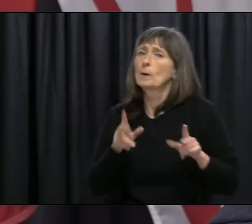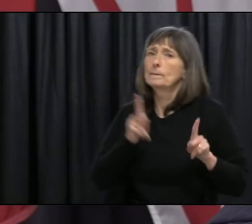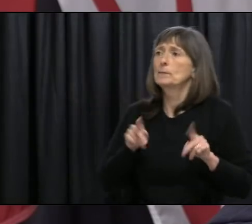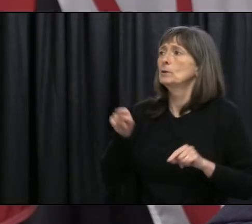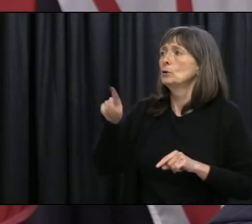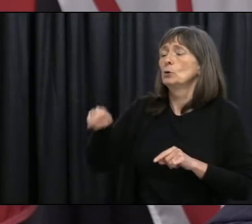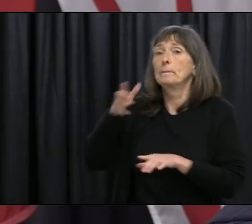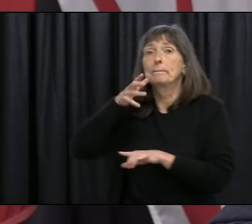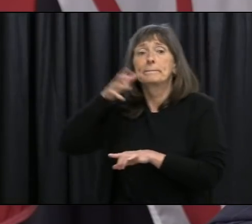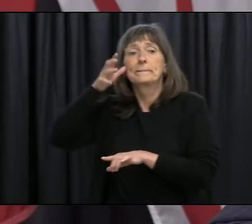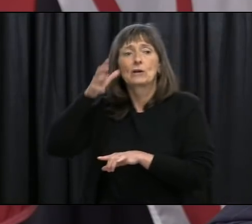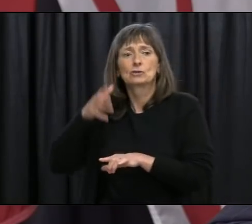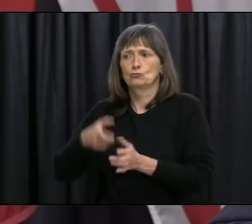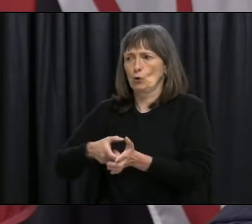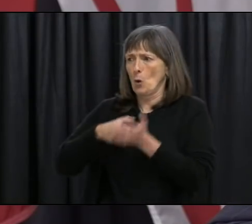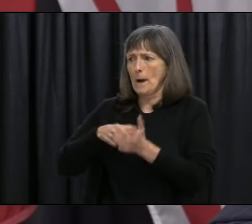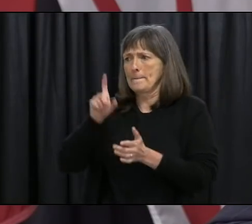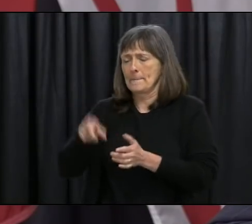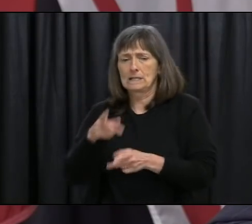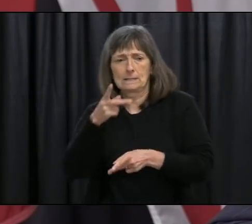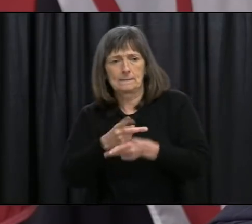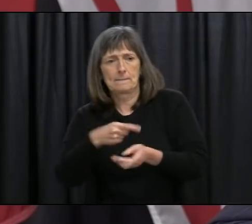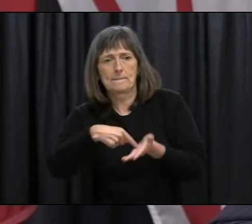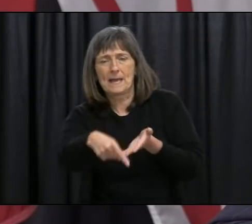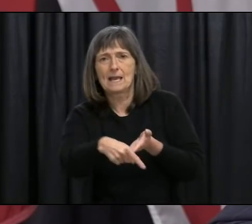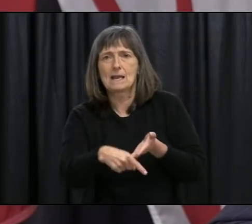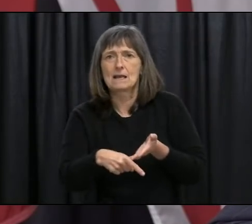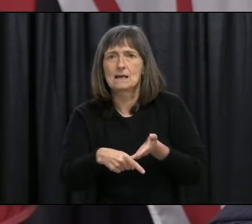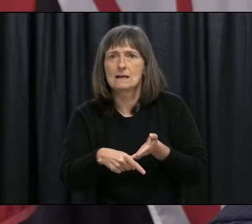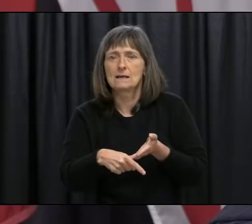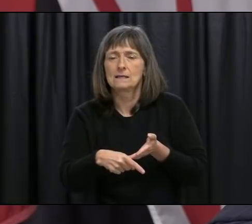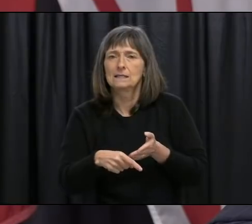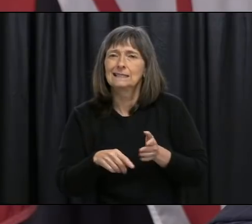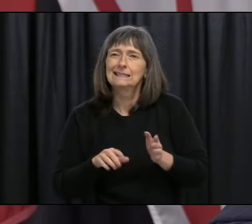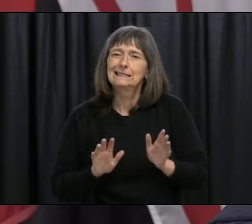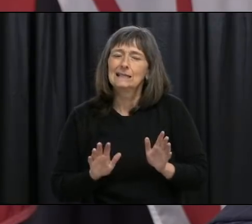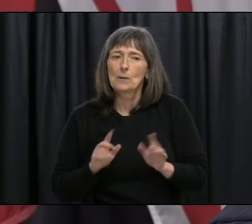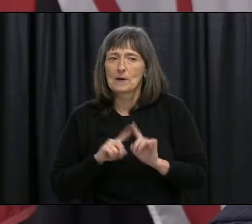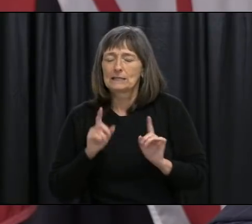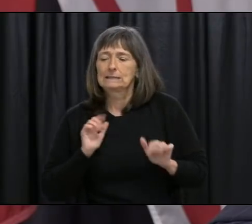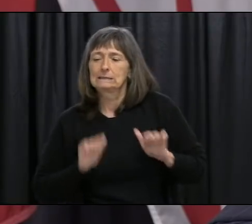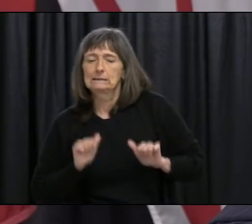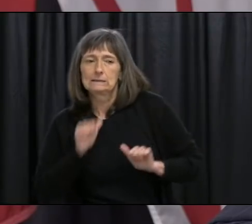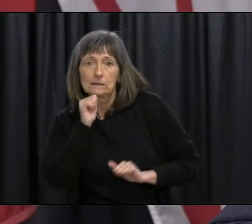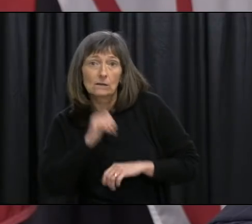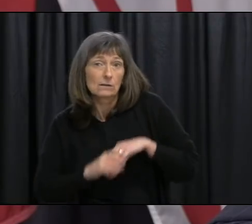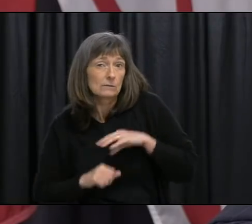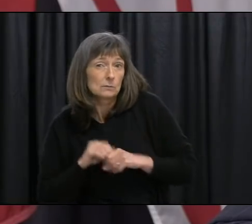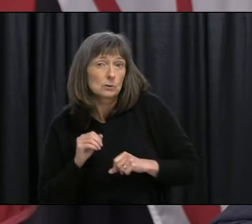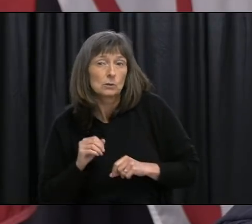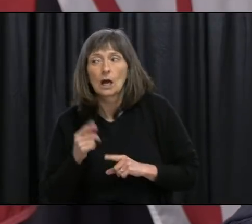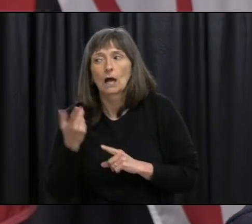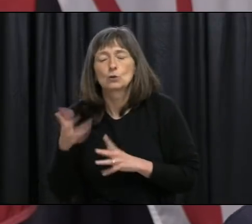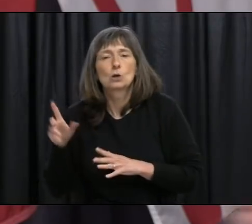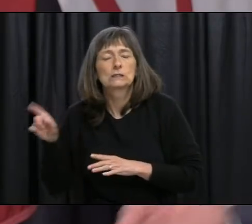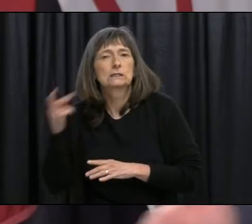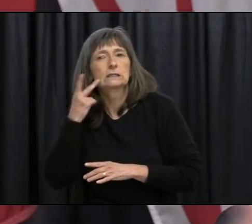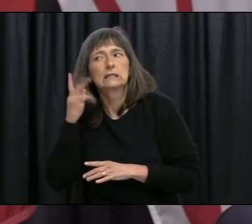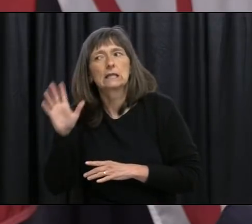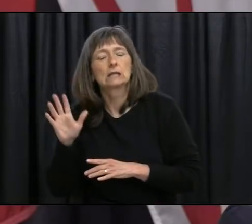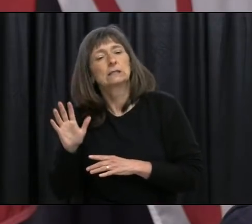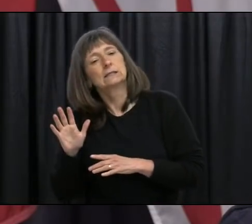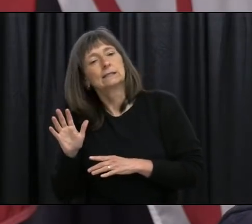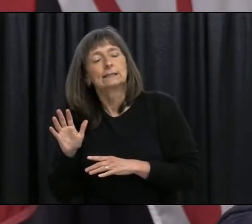in a situation that will require that child care space. As an example, we do not want to see them compromised for a